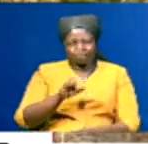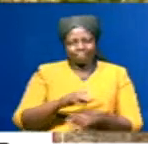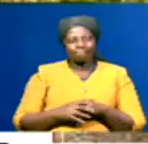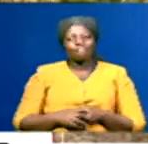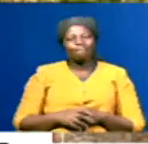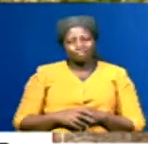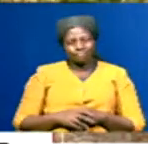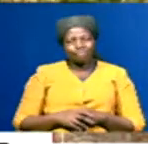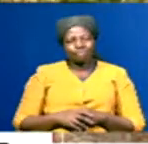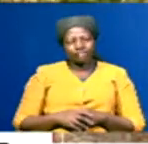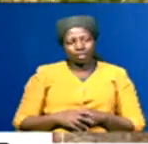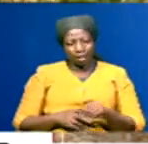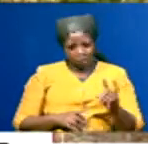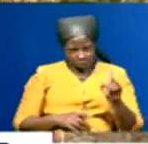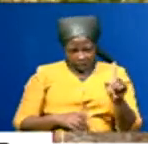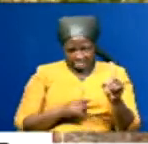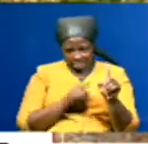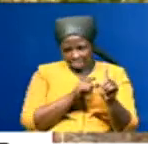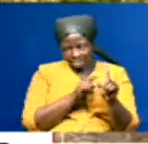One of them